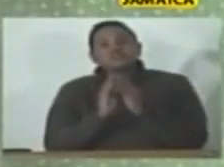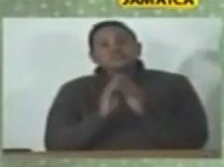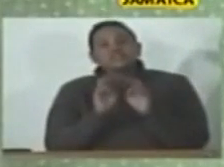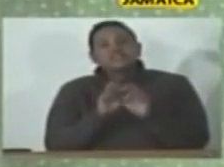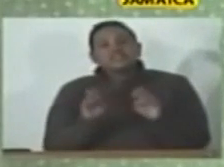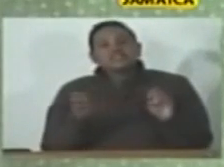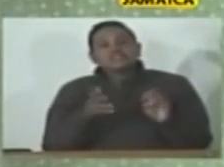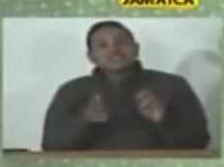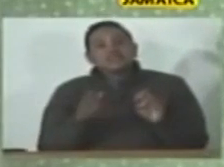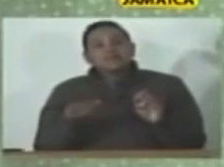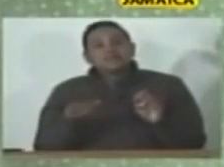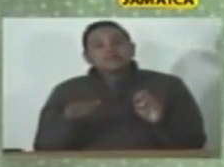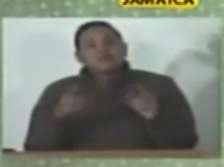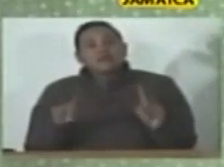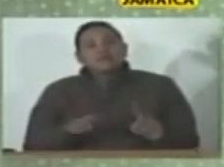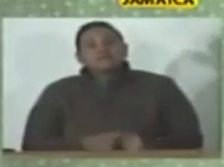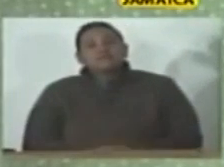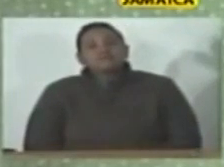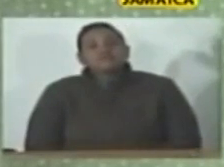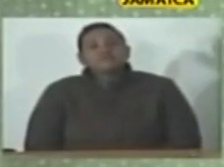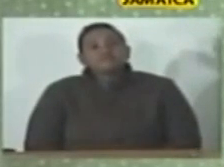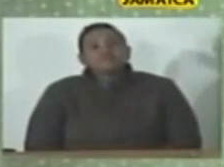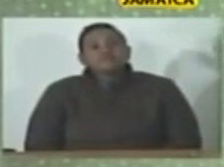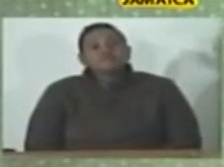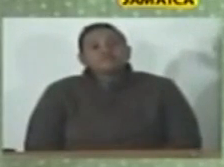Motions for leave to introduce bills.